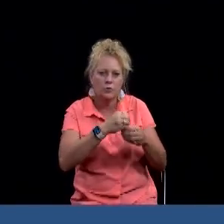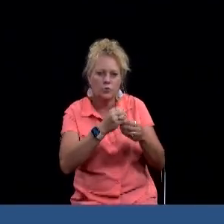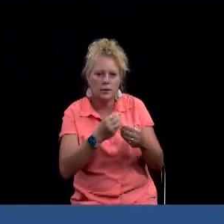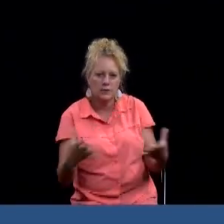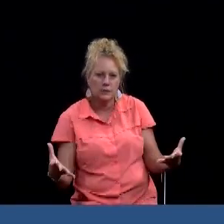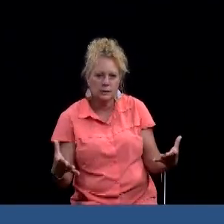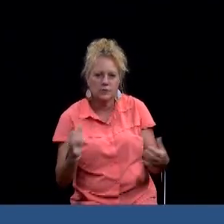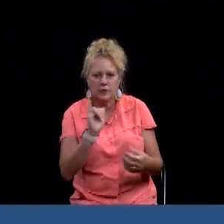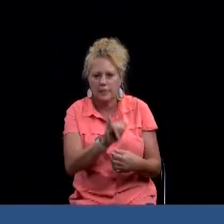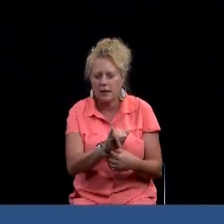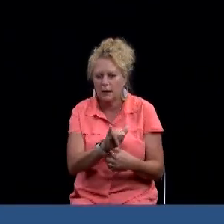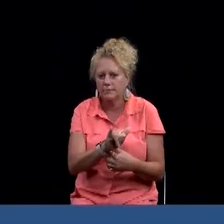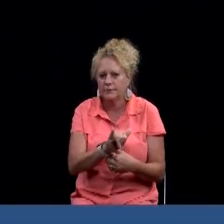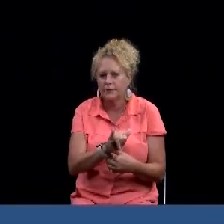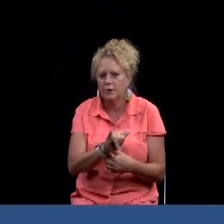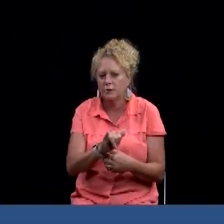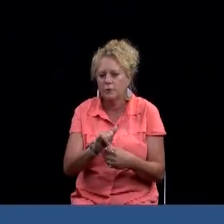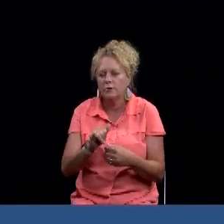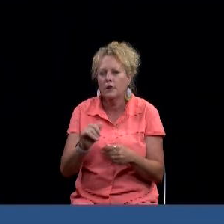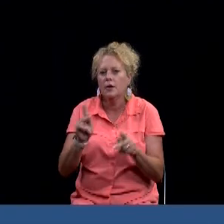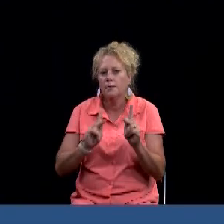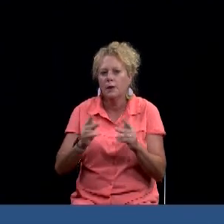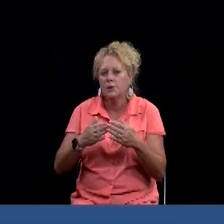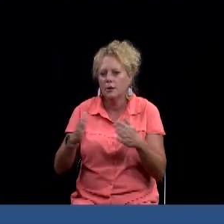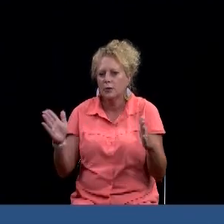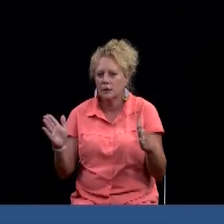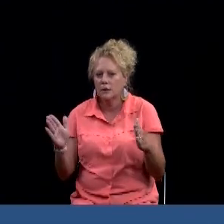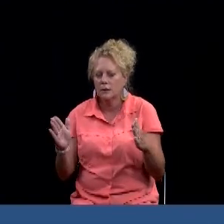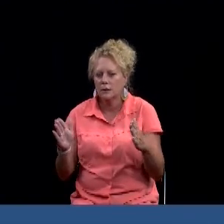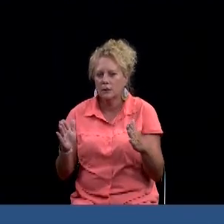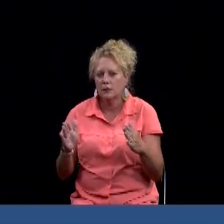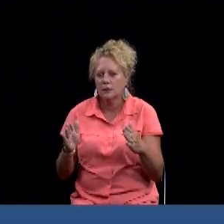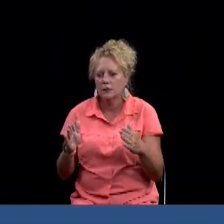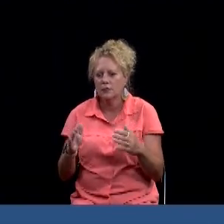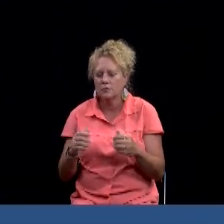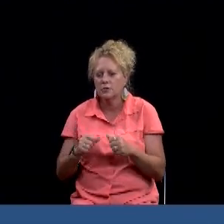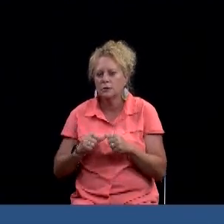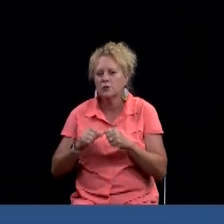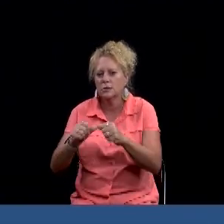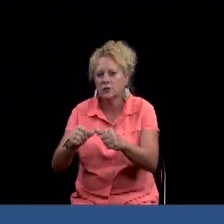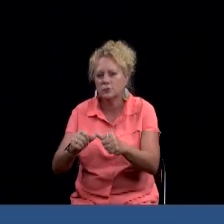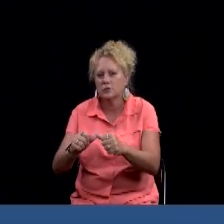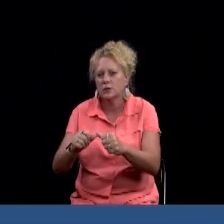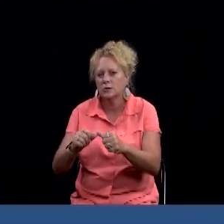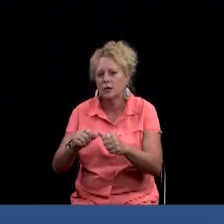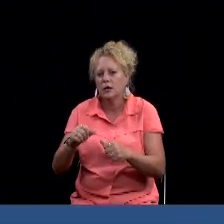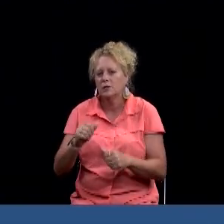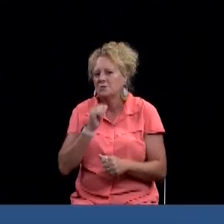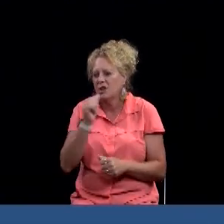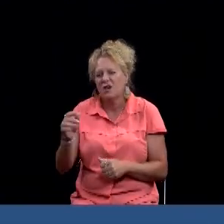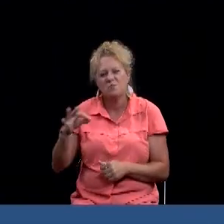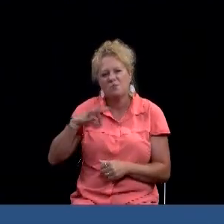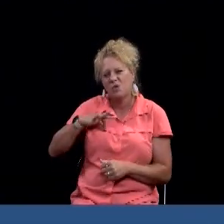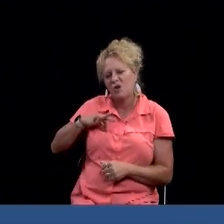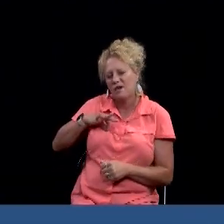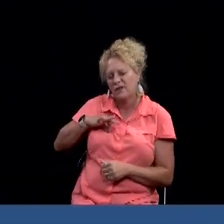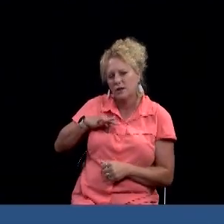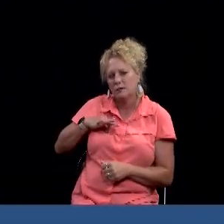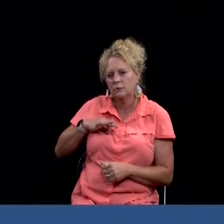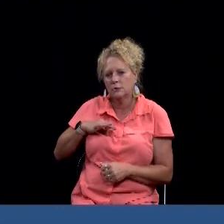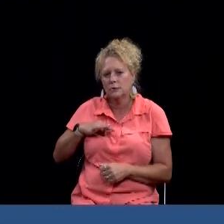which still remains as a nonprofit. So the way it works is we